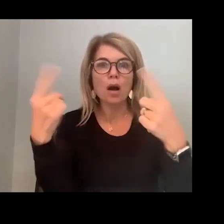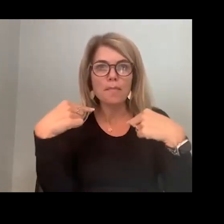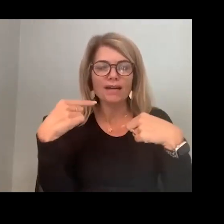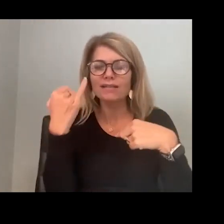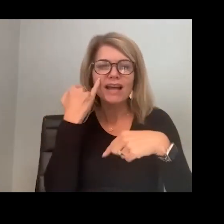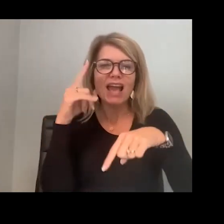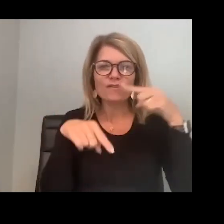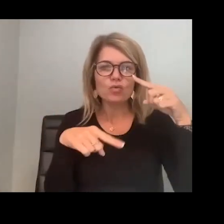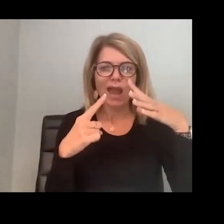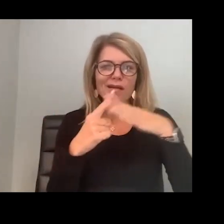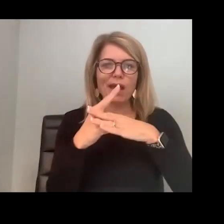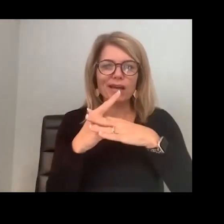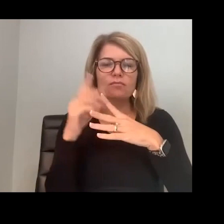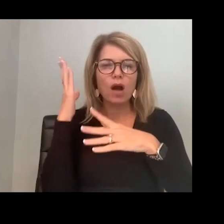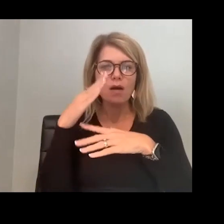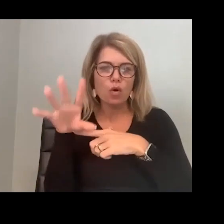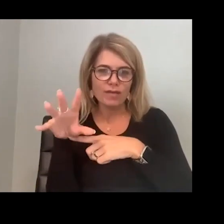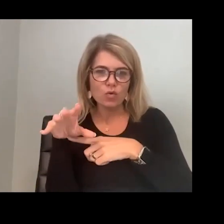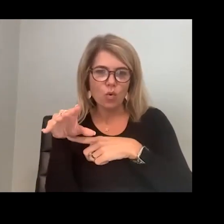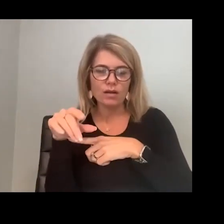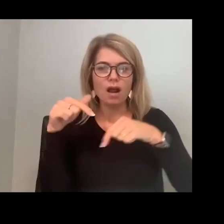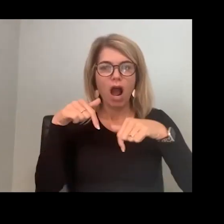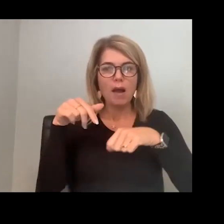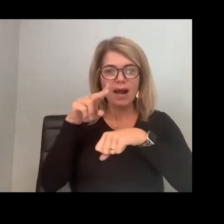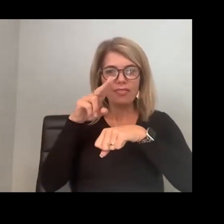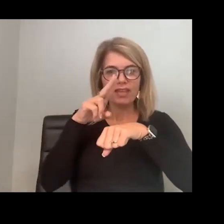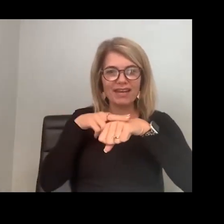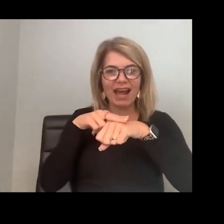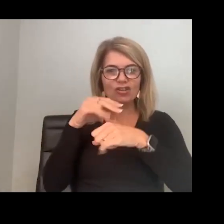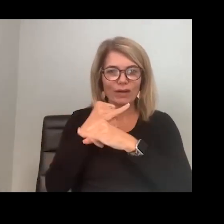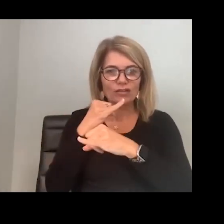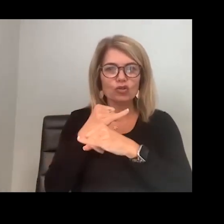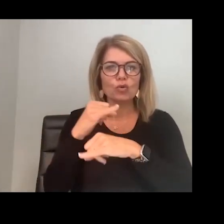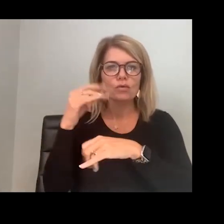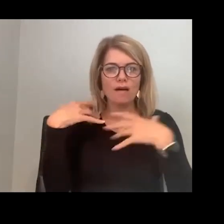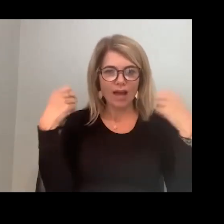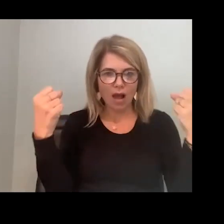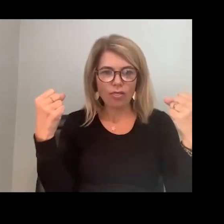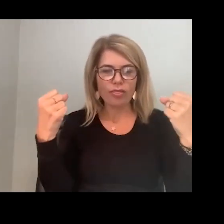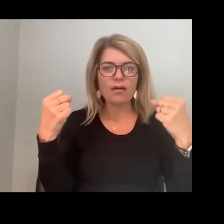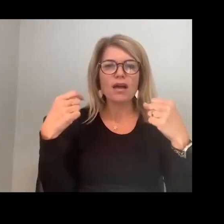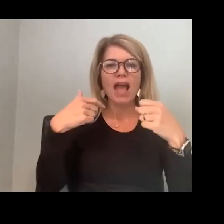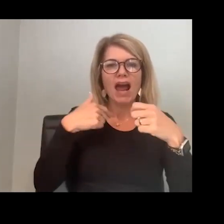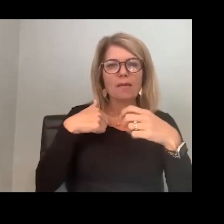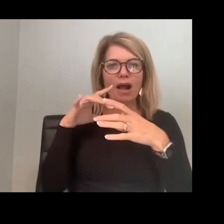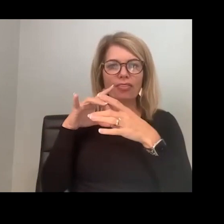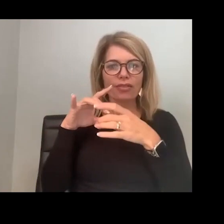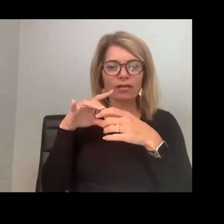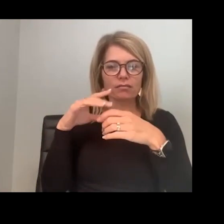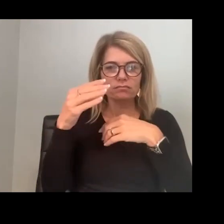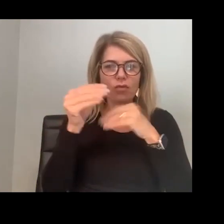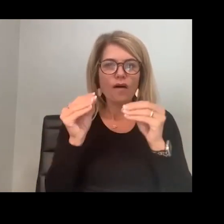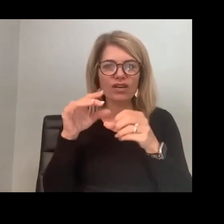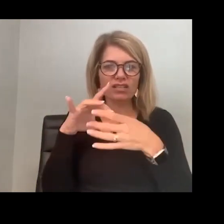will be recorded. I'm at the National Institutes of Health, and I'm within the Office of Strategic Coordination, which is fondly called the Common